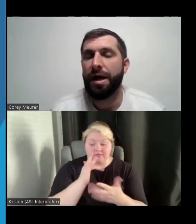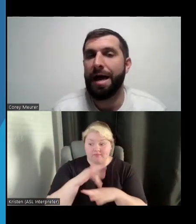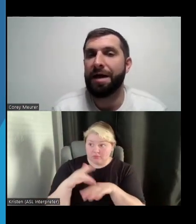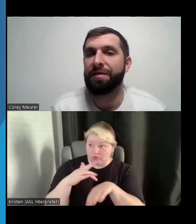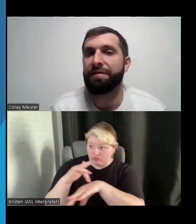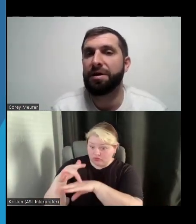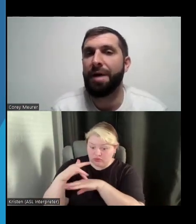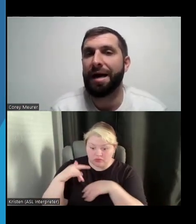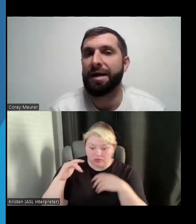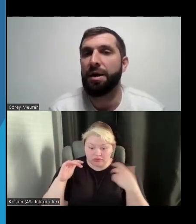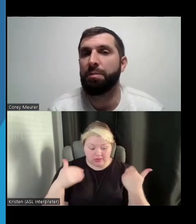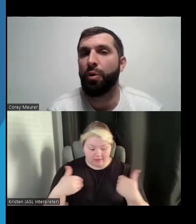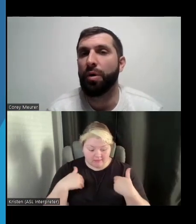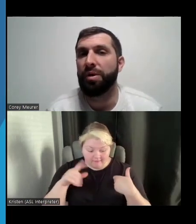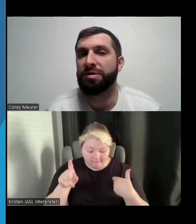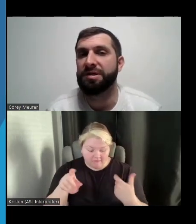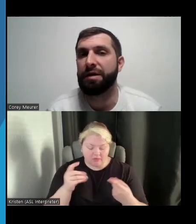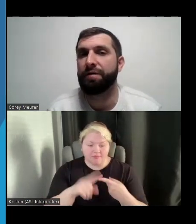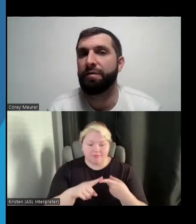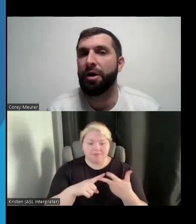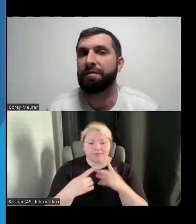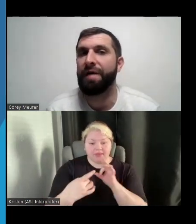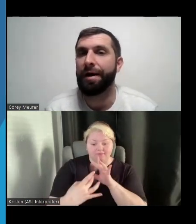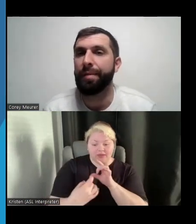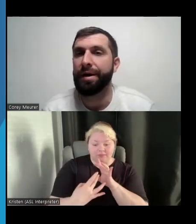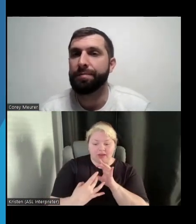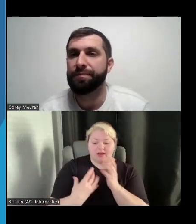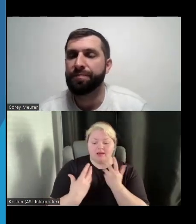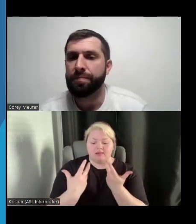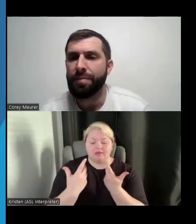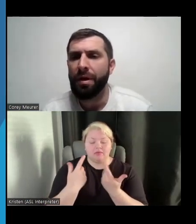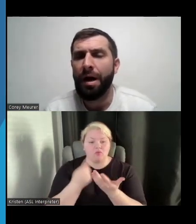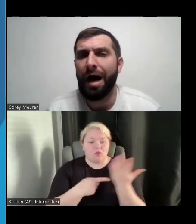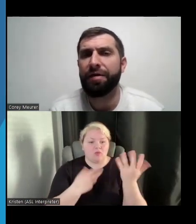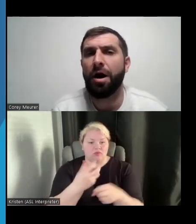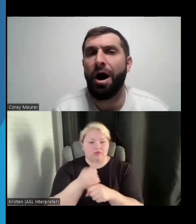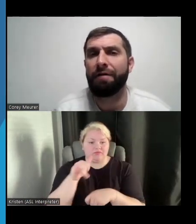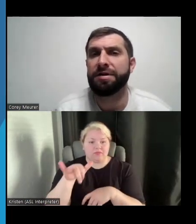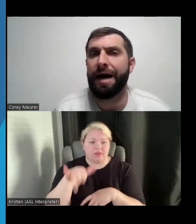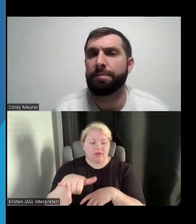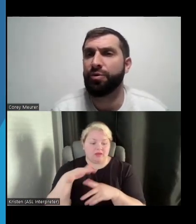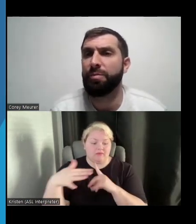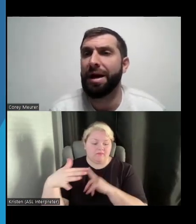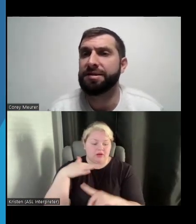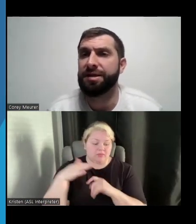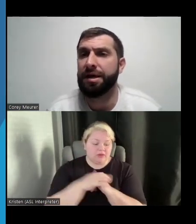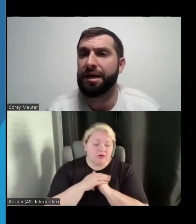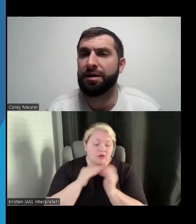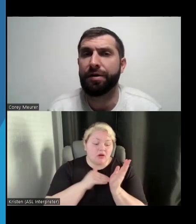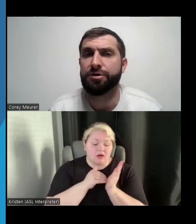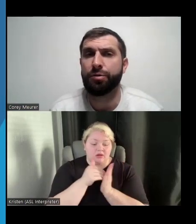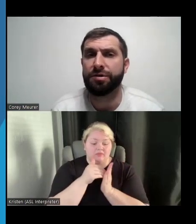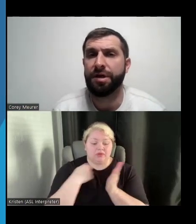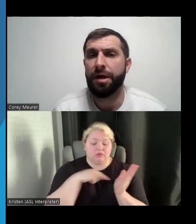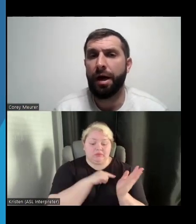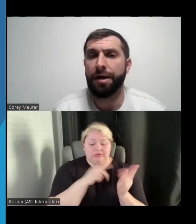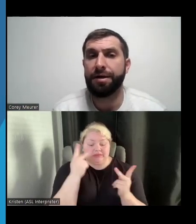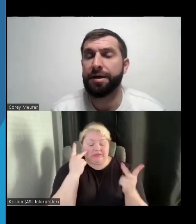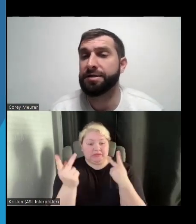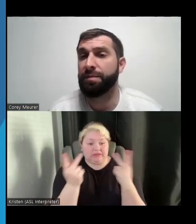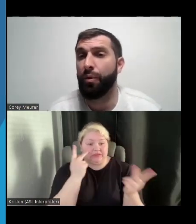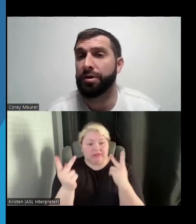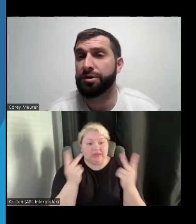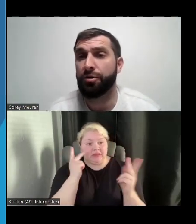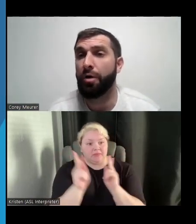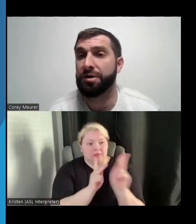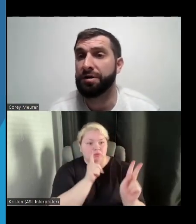resources, and the feedback and input we receive from our environment. I think oftentimes we may see individuals